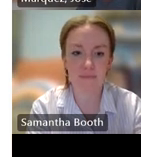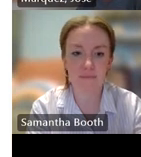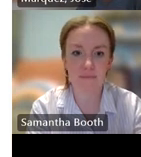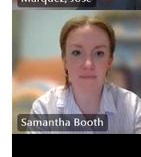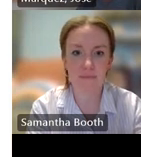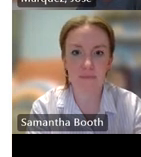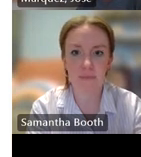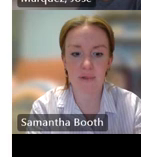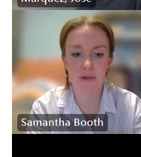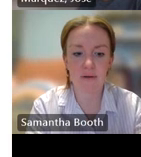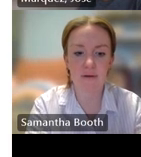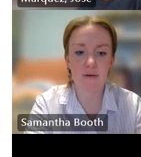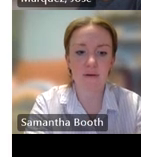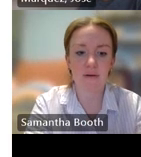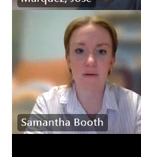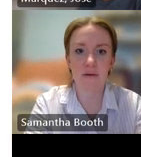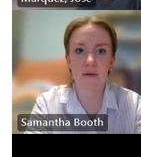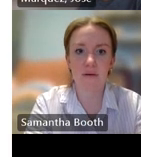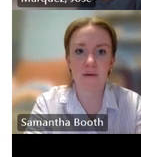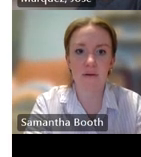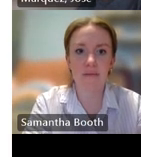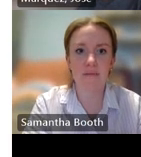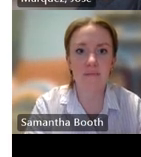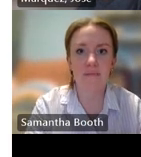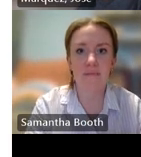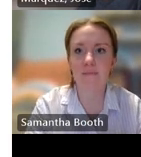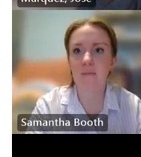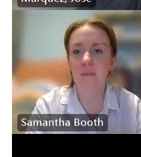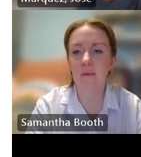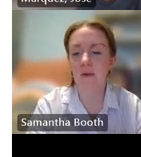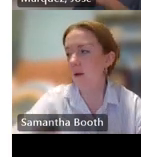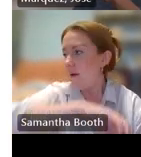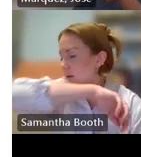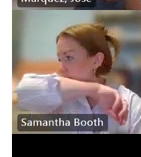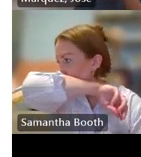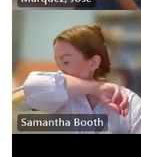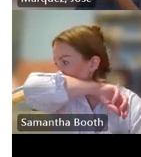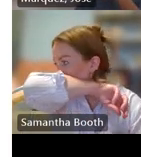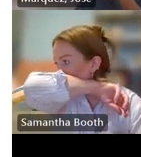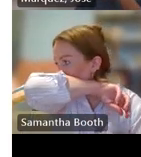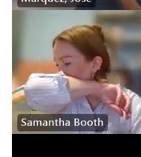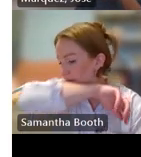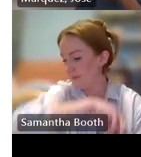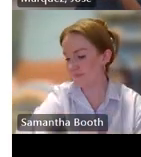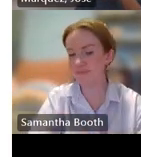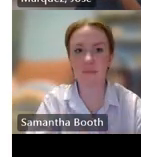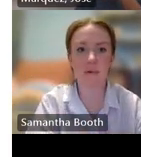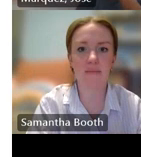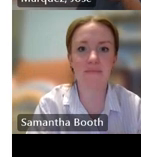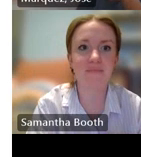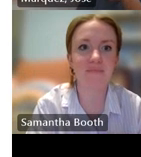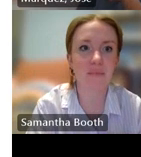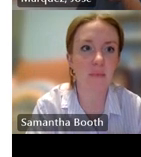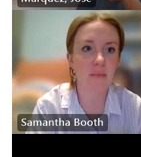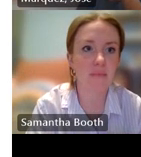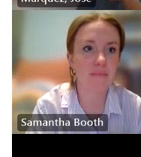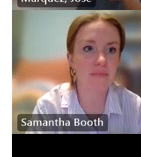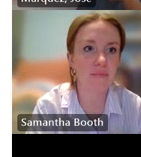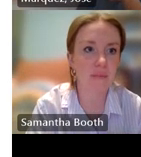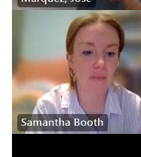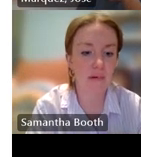will just make a little note. I think I'm not sure, I'll look away for a second, but one of